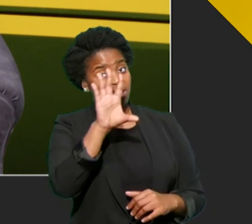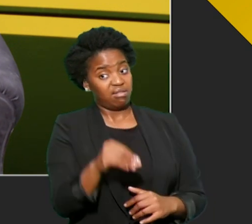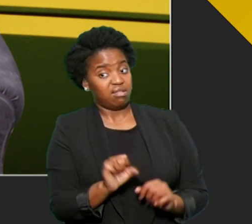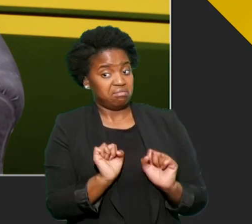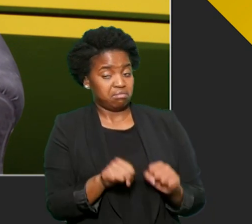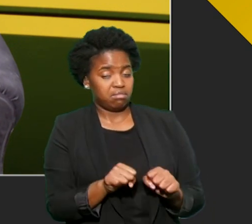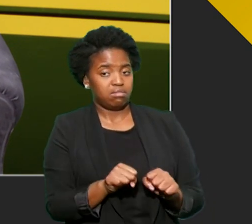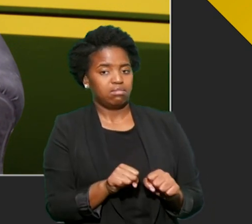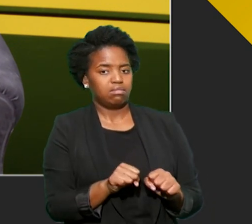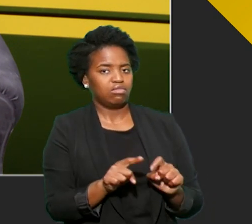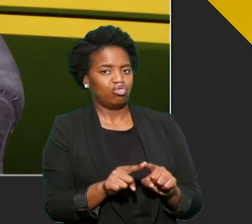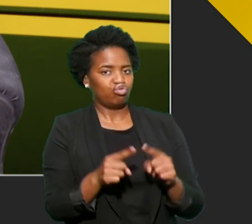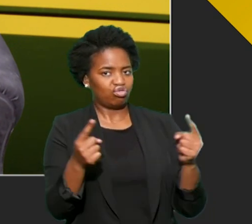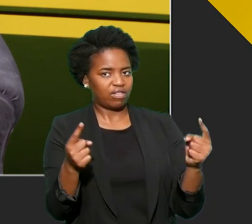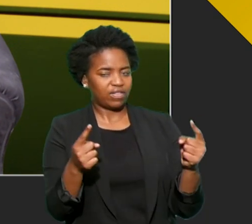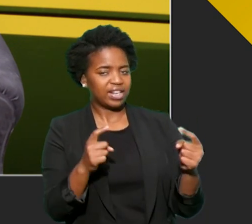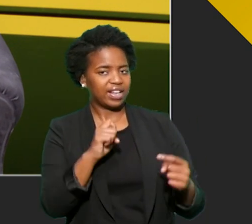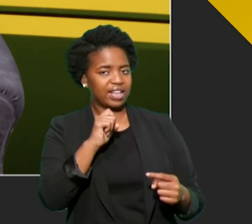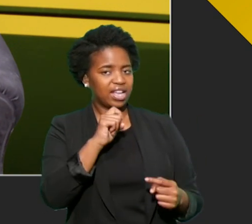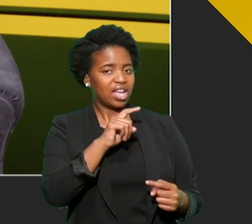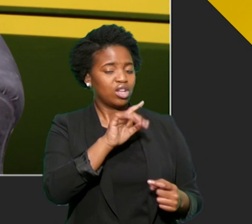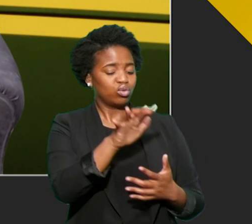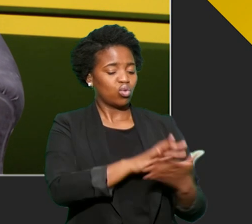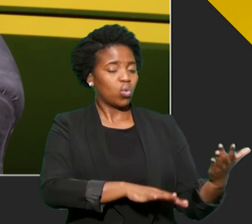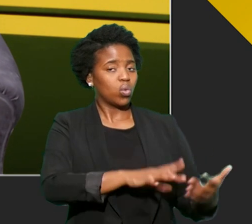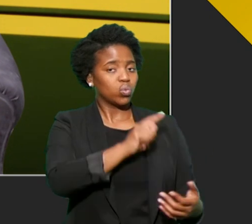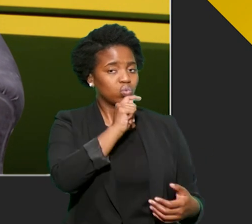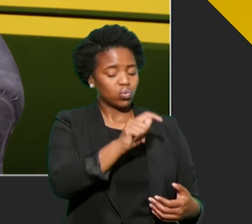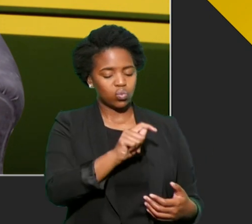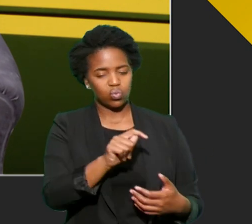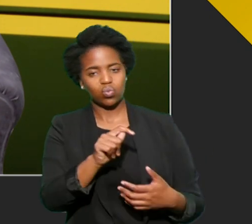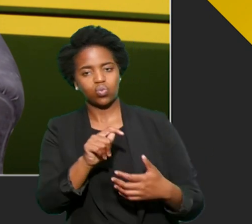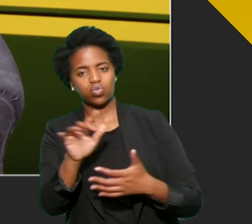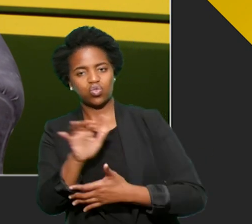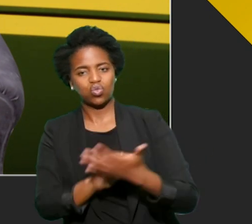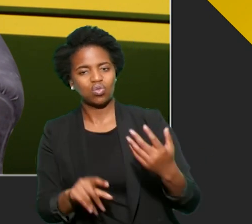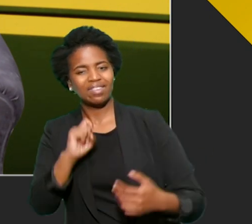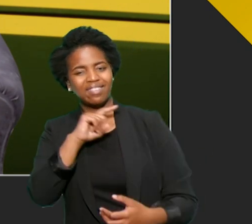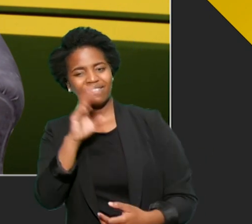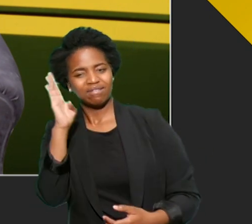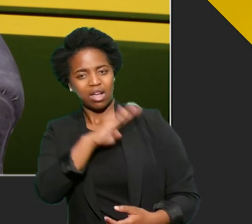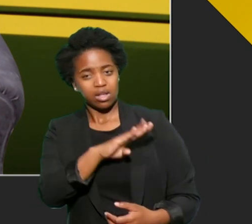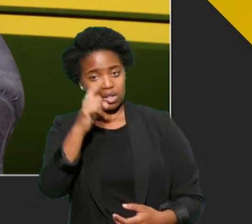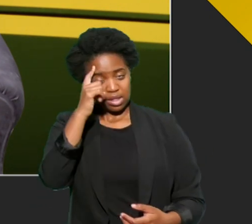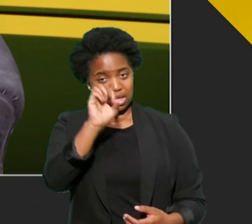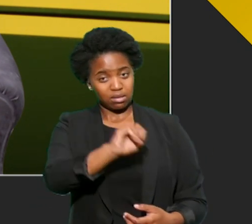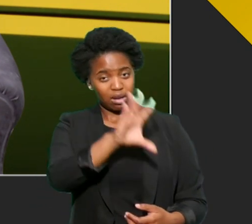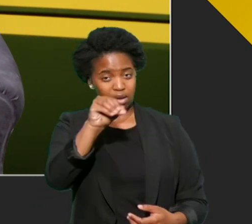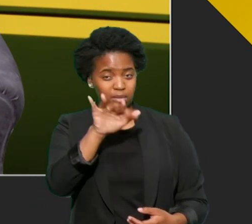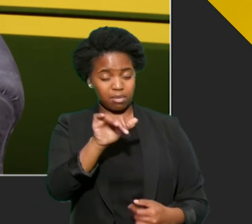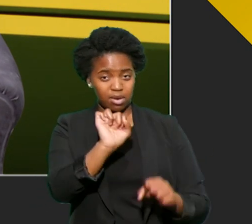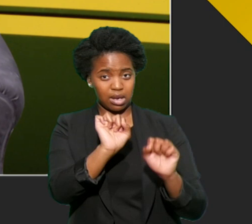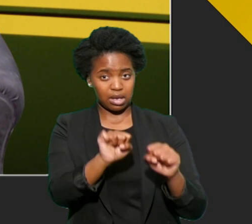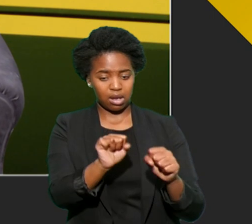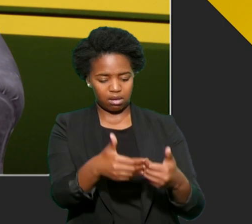to separate the two when it comes to fake news based on like school level knowledge or even university knowledge? Because I think there's a